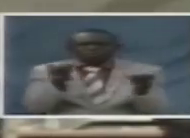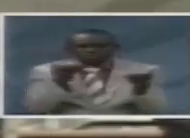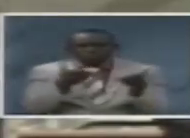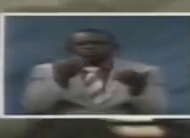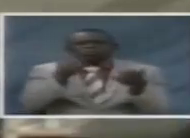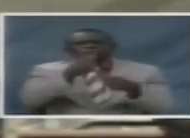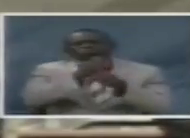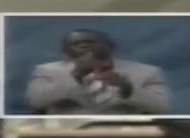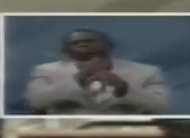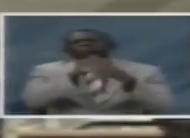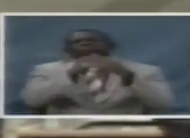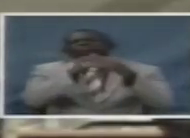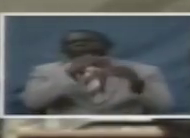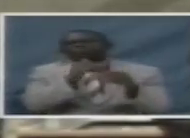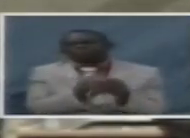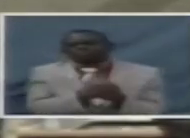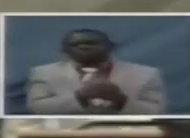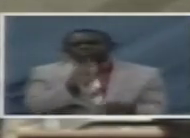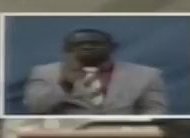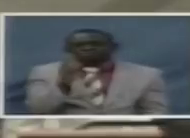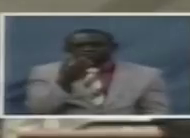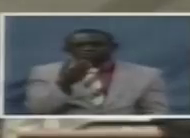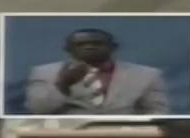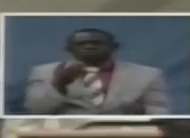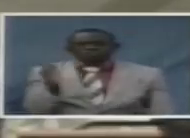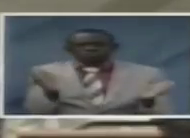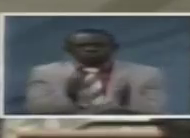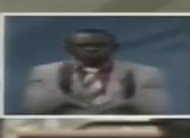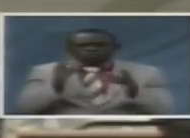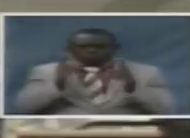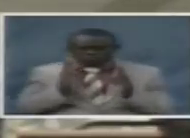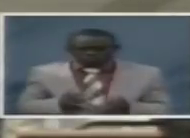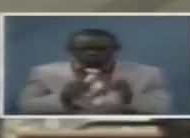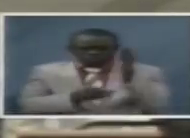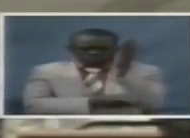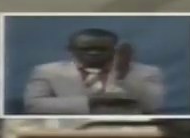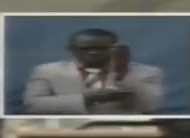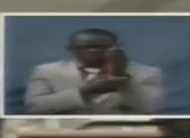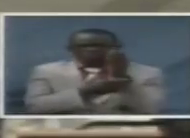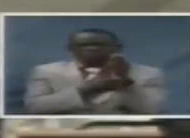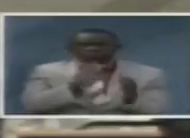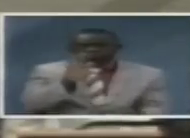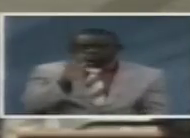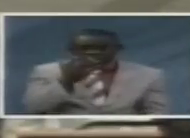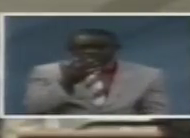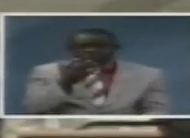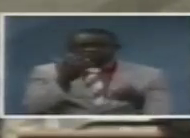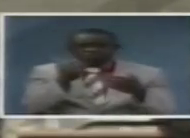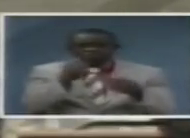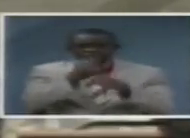4, enhancing human development. 5, creating a conducive